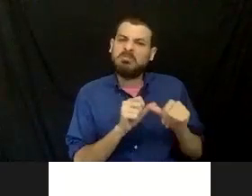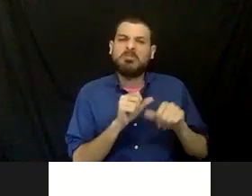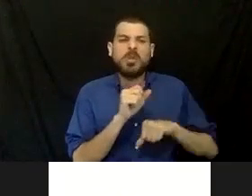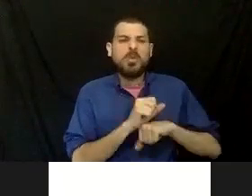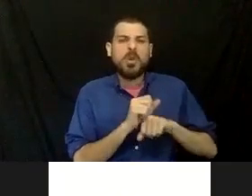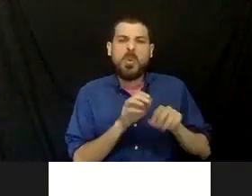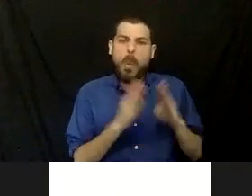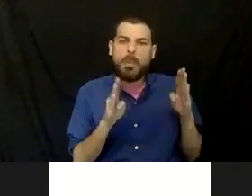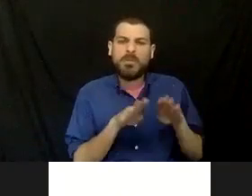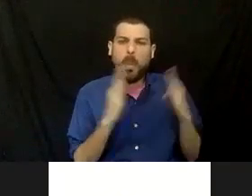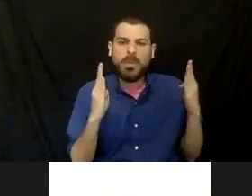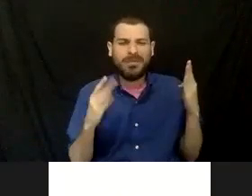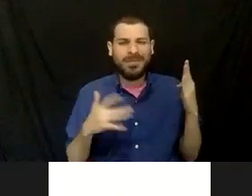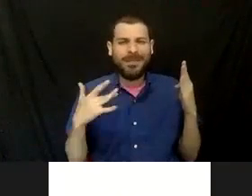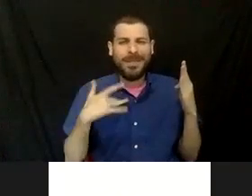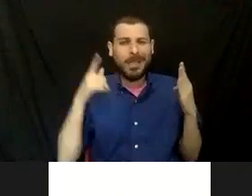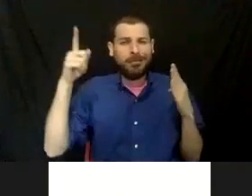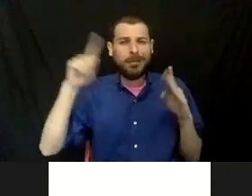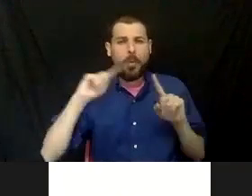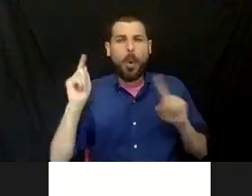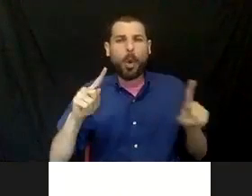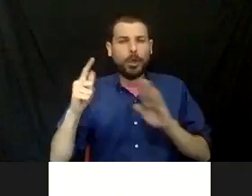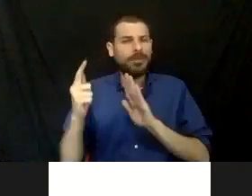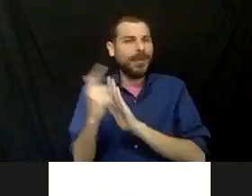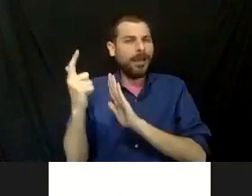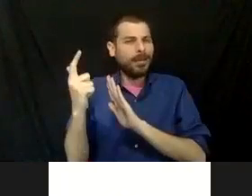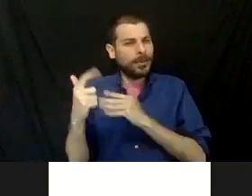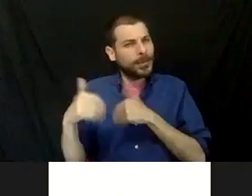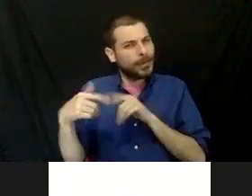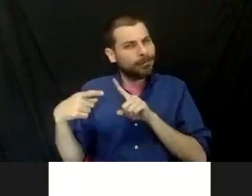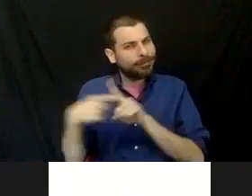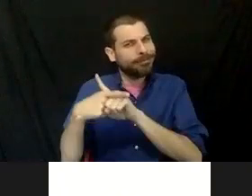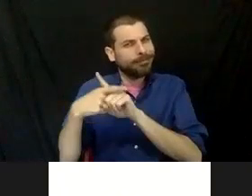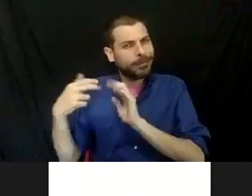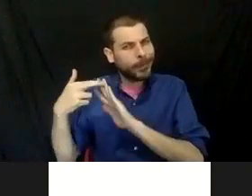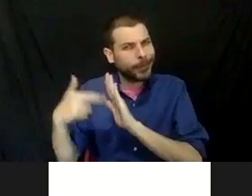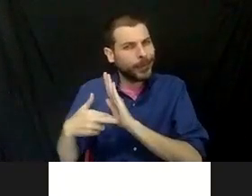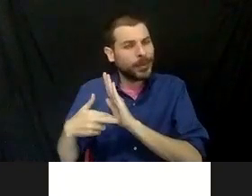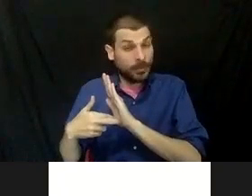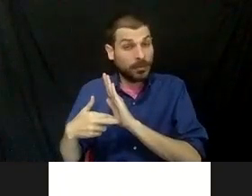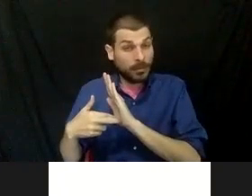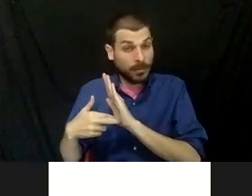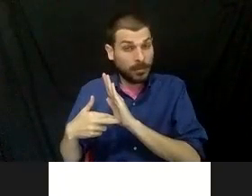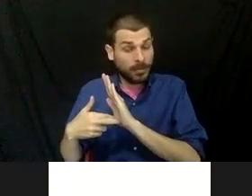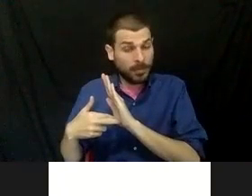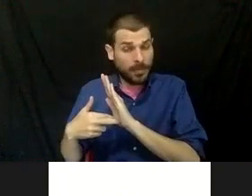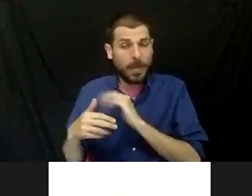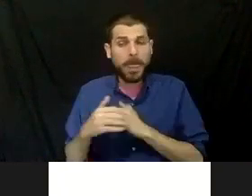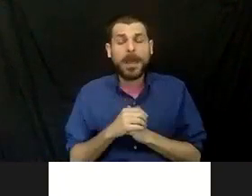in violation of local rules and the emergency.